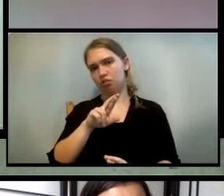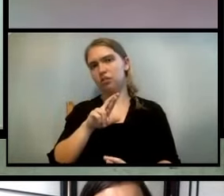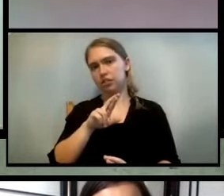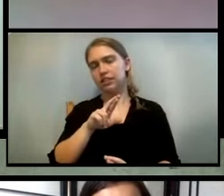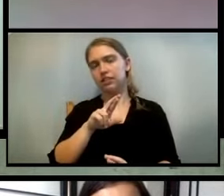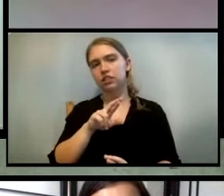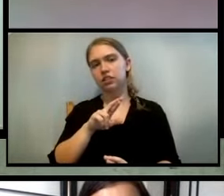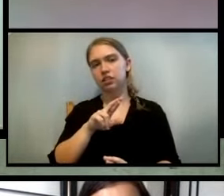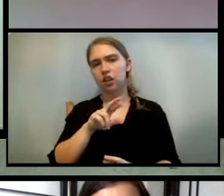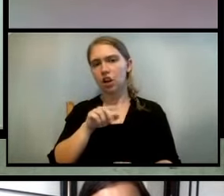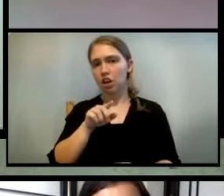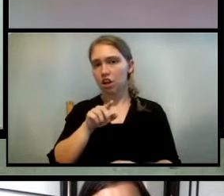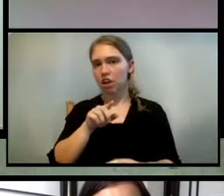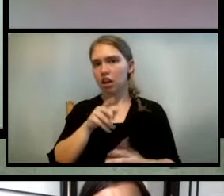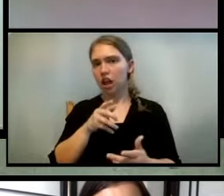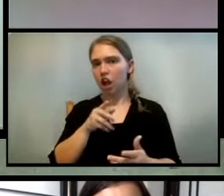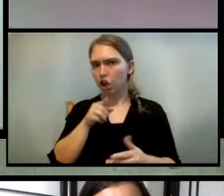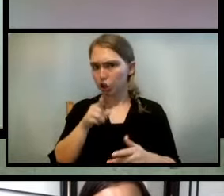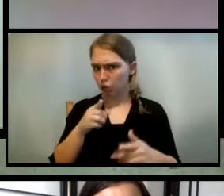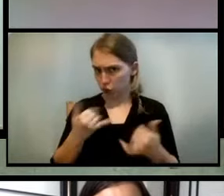are already living in dystopia,